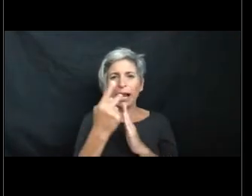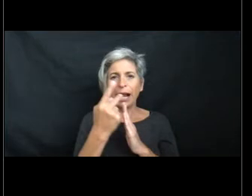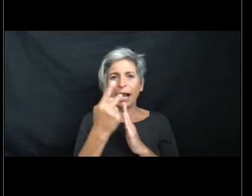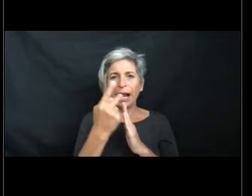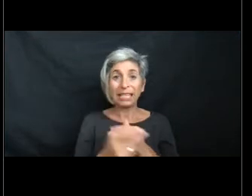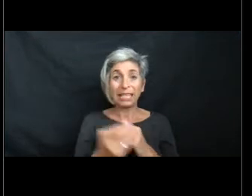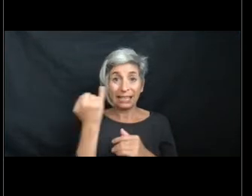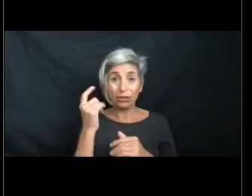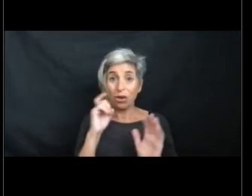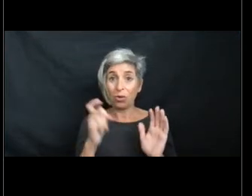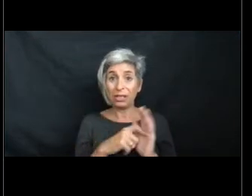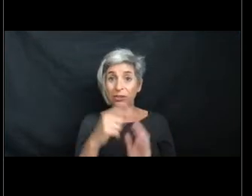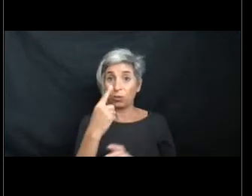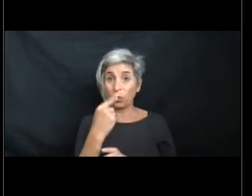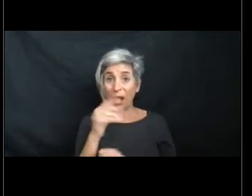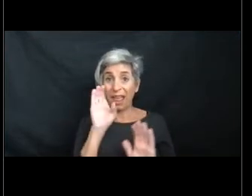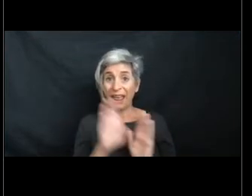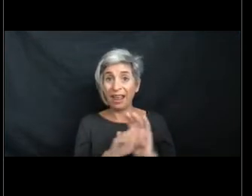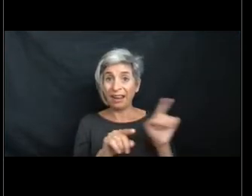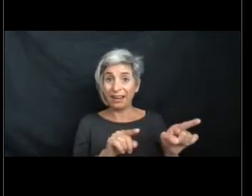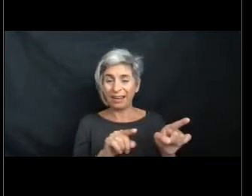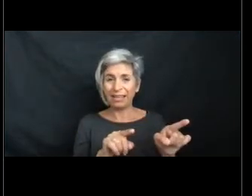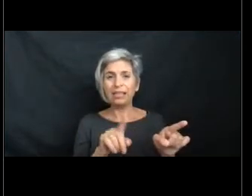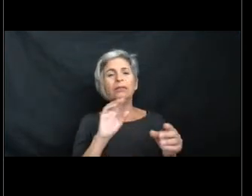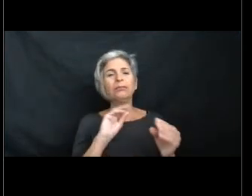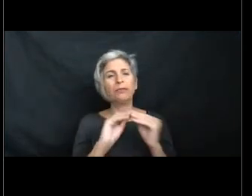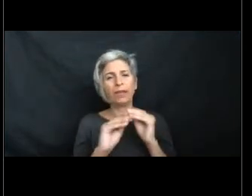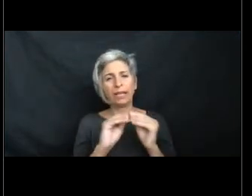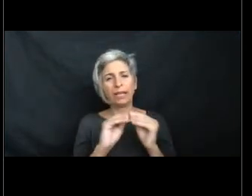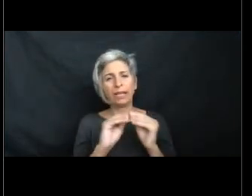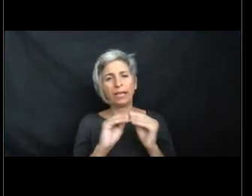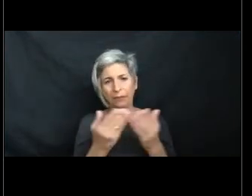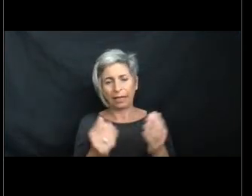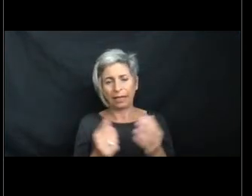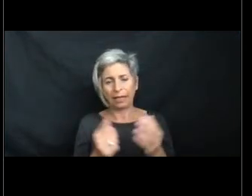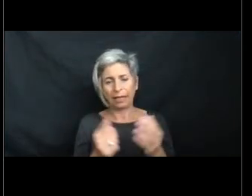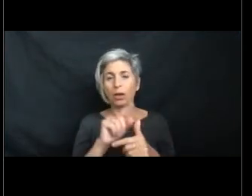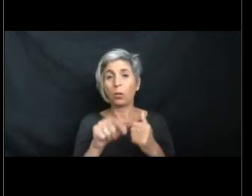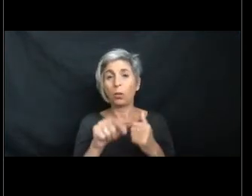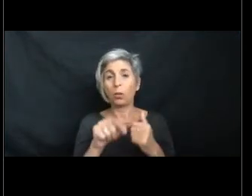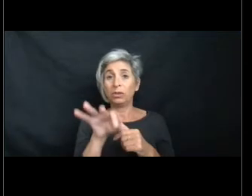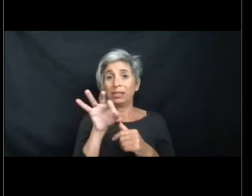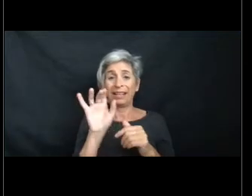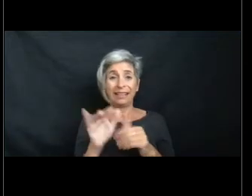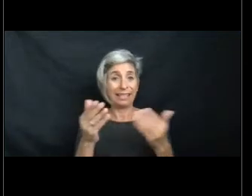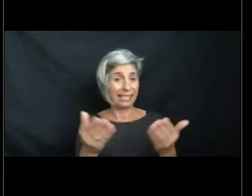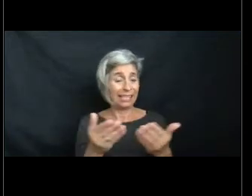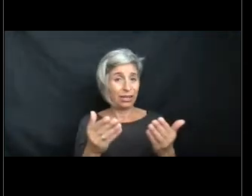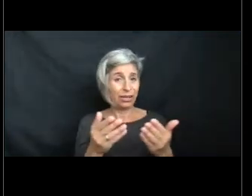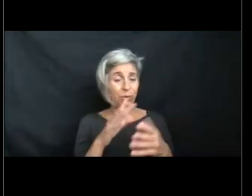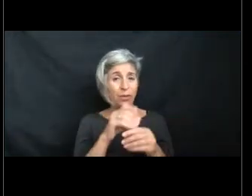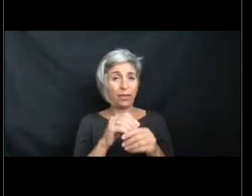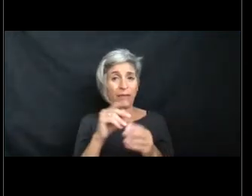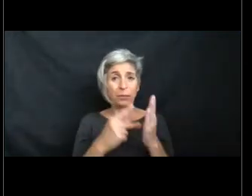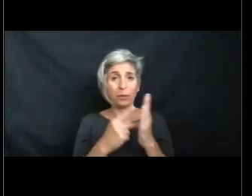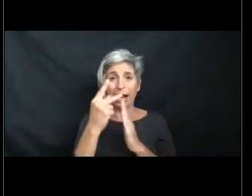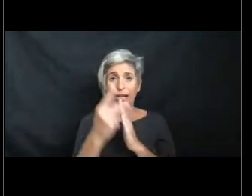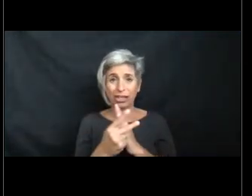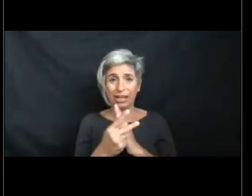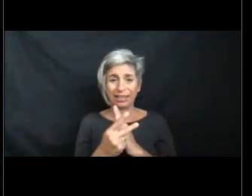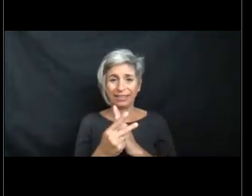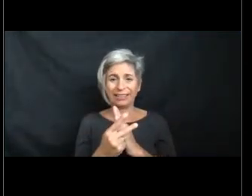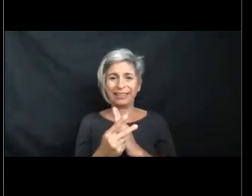need to do something for it. So once you've selected the click here within the project or on